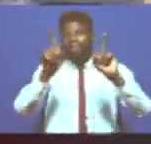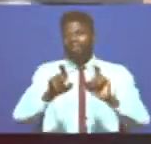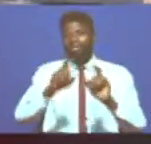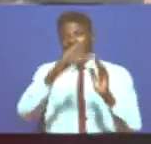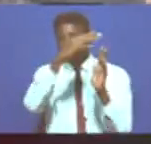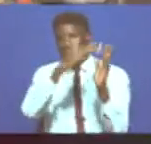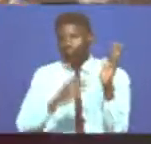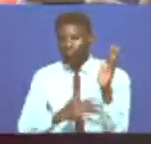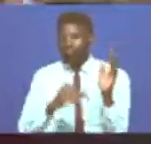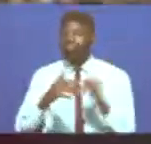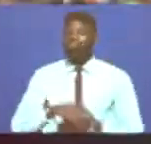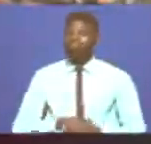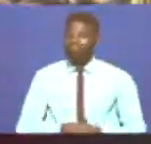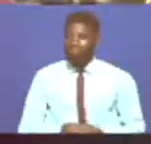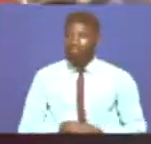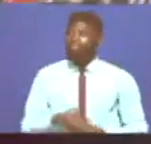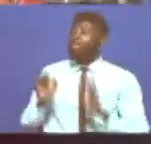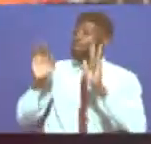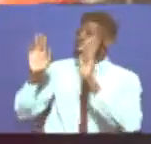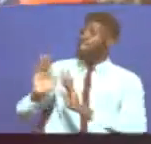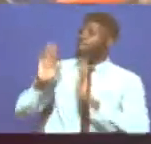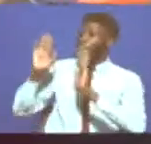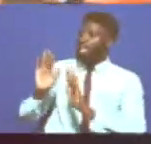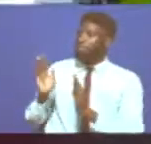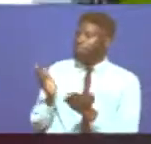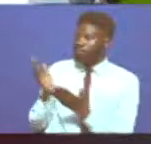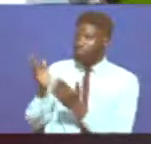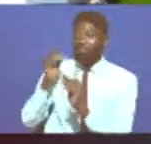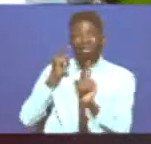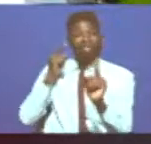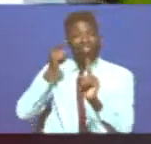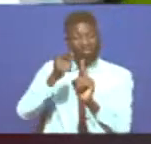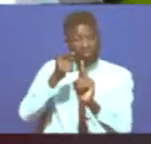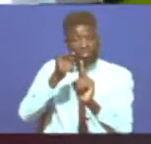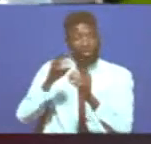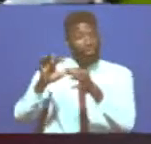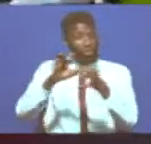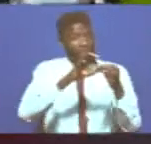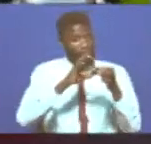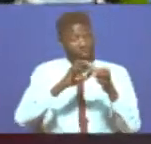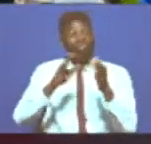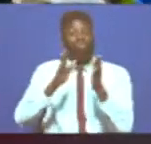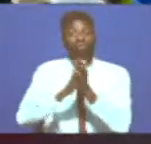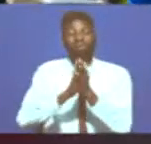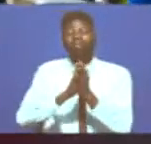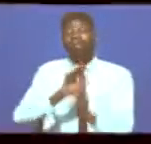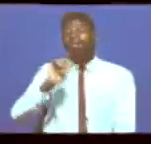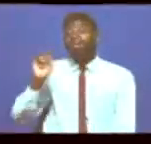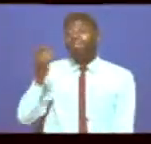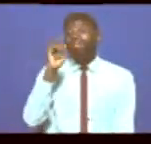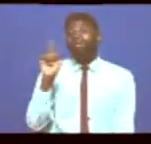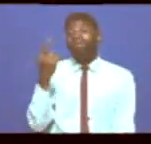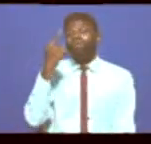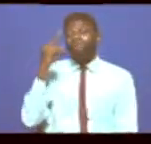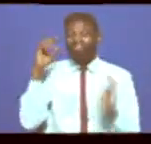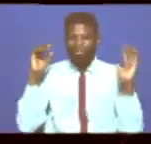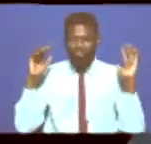On the campaign trail, Azimio la Umoja and Kenya Kwanza court Western Kenya.